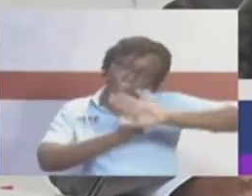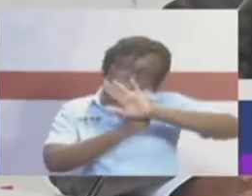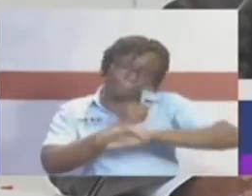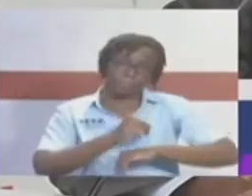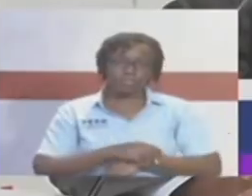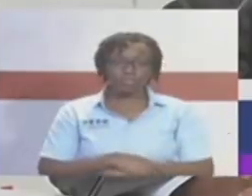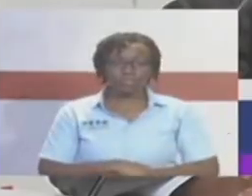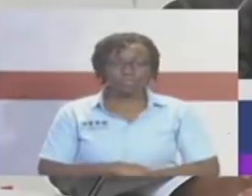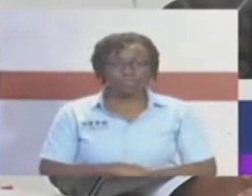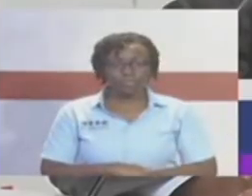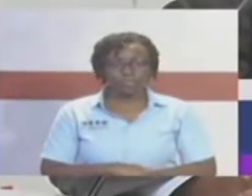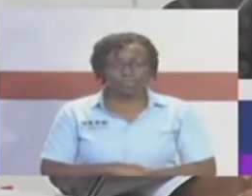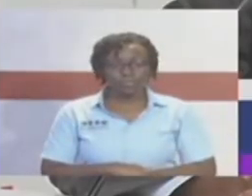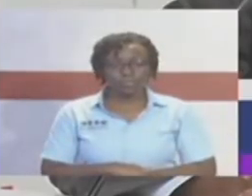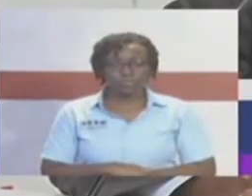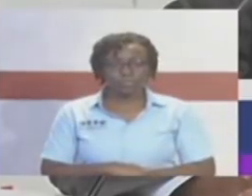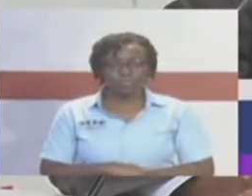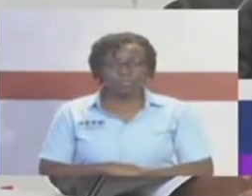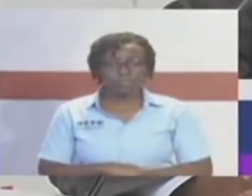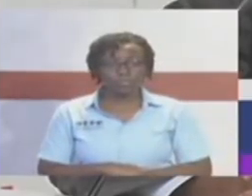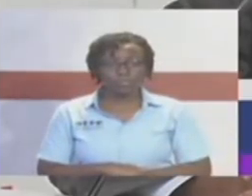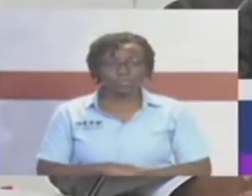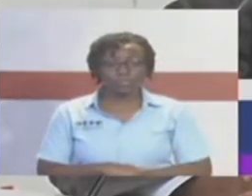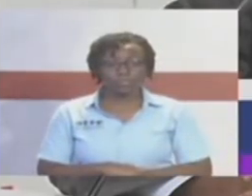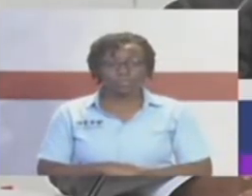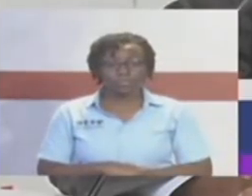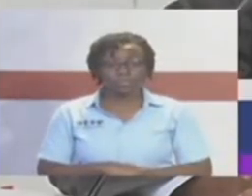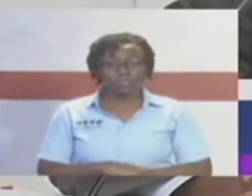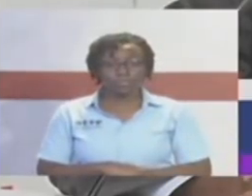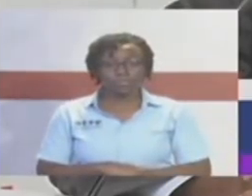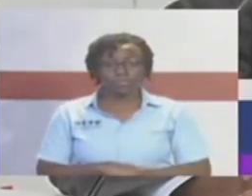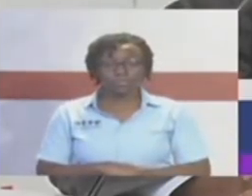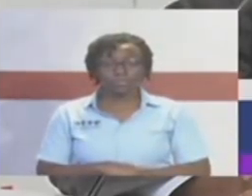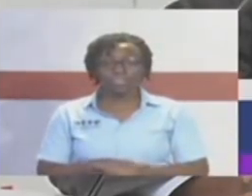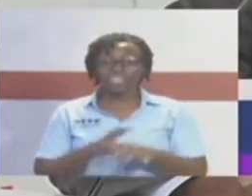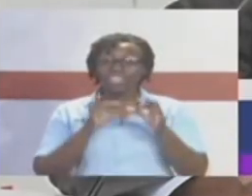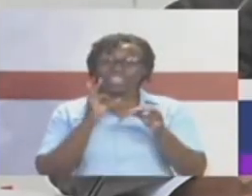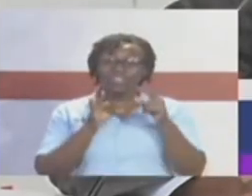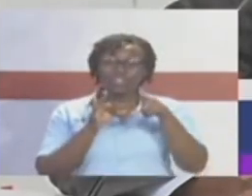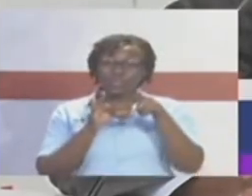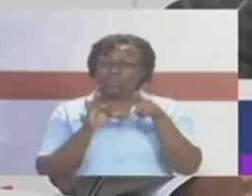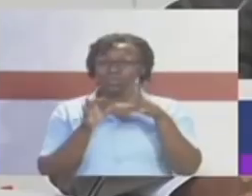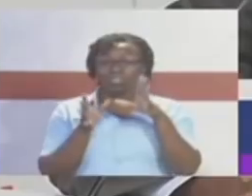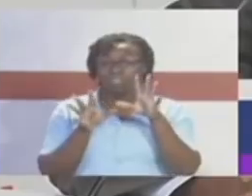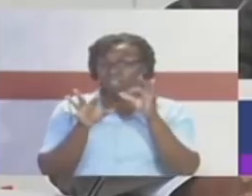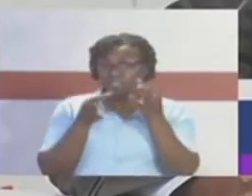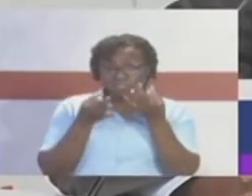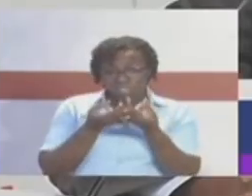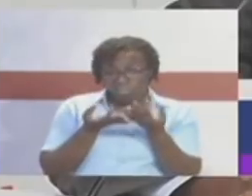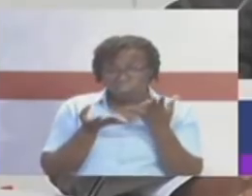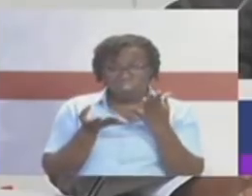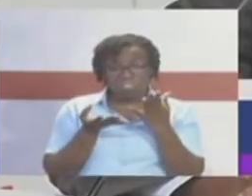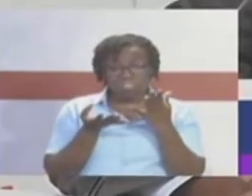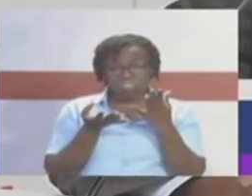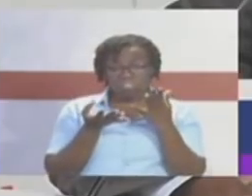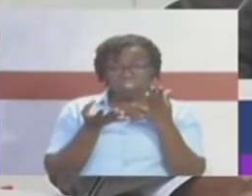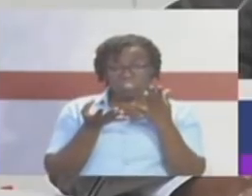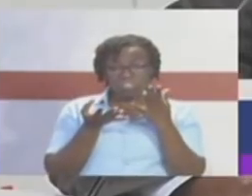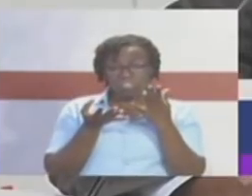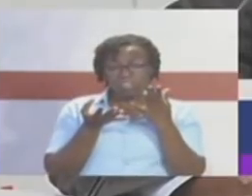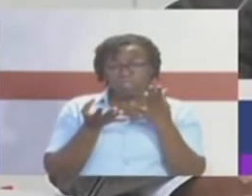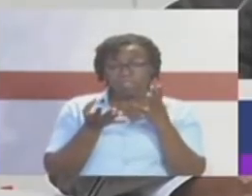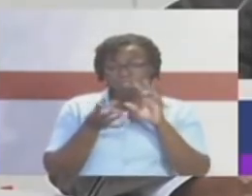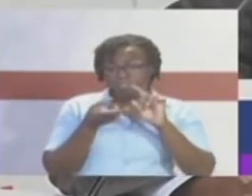If you are a loved one, a family member, a friend of a